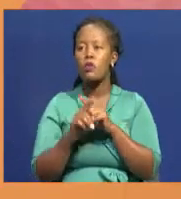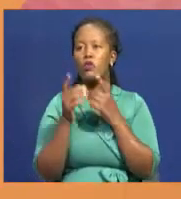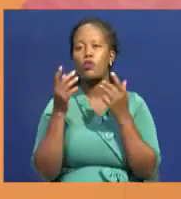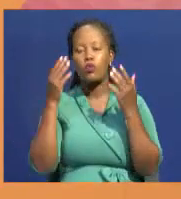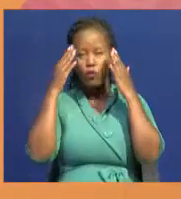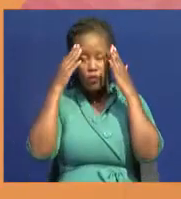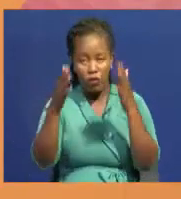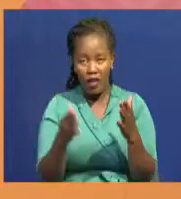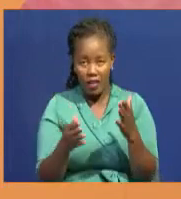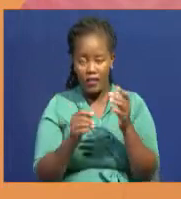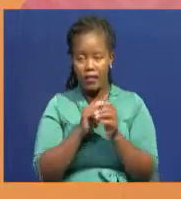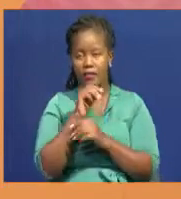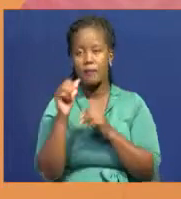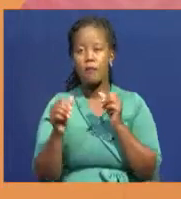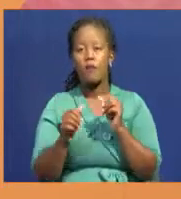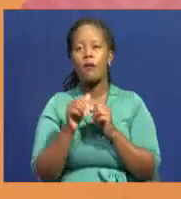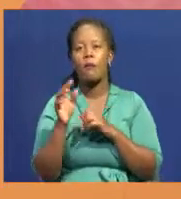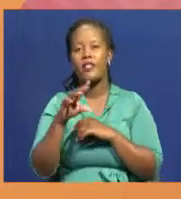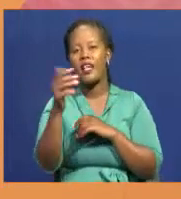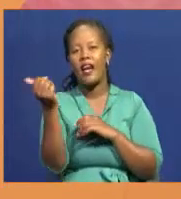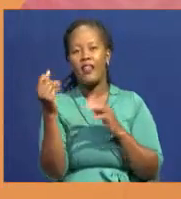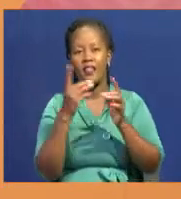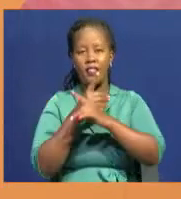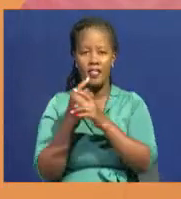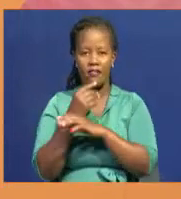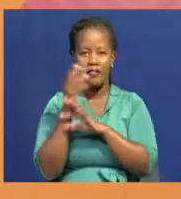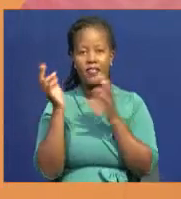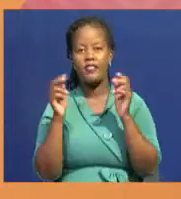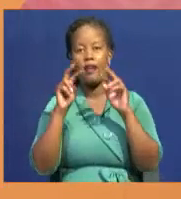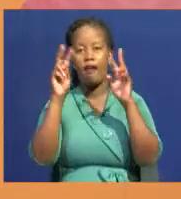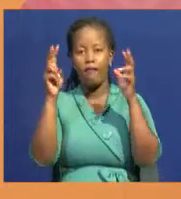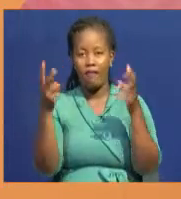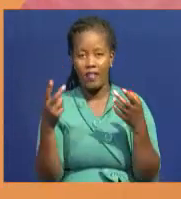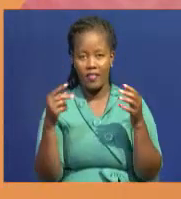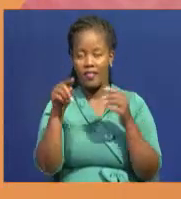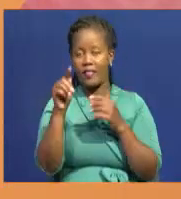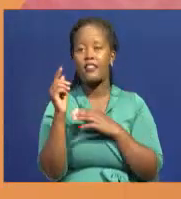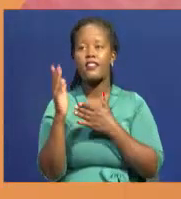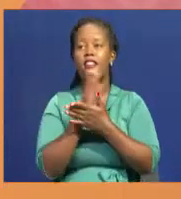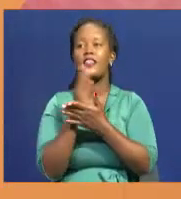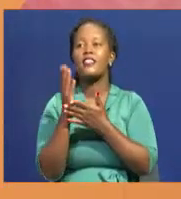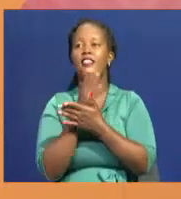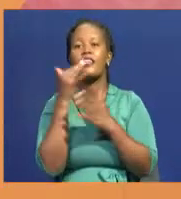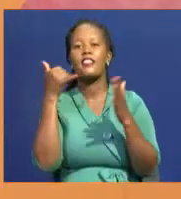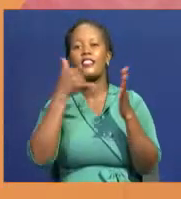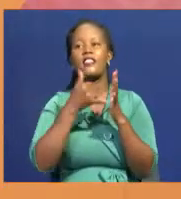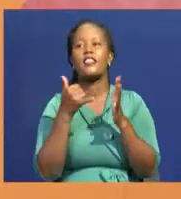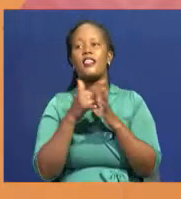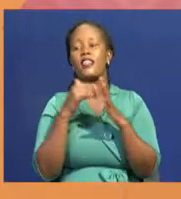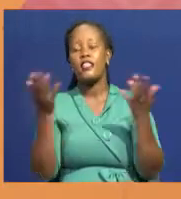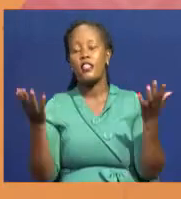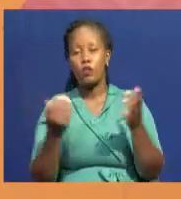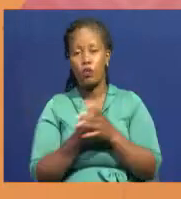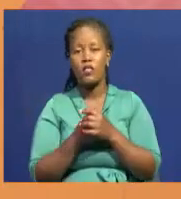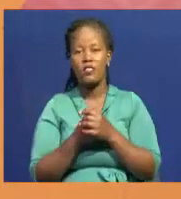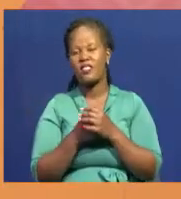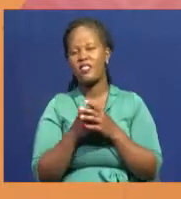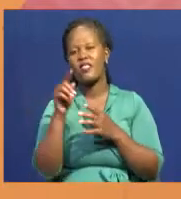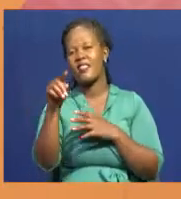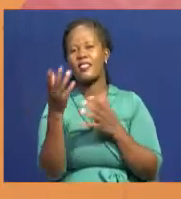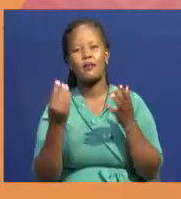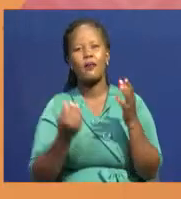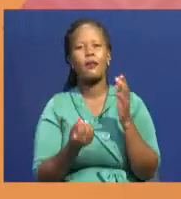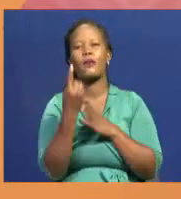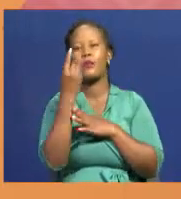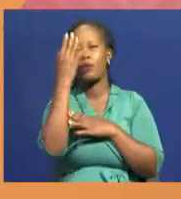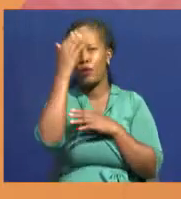at other factors in this vibrant sector that include the real estate courses. Yes,